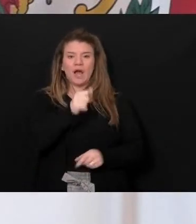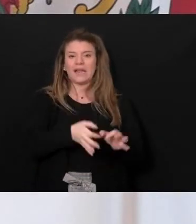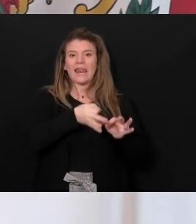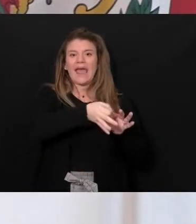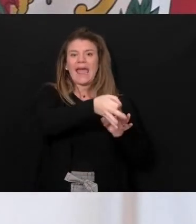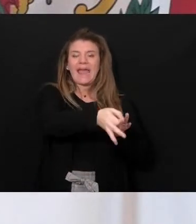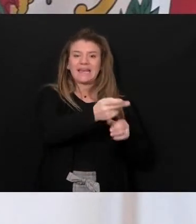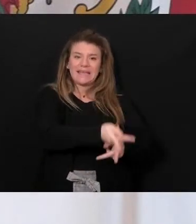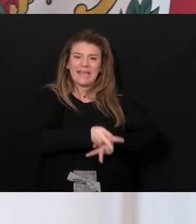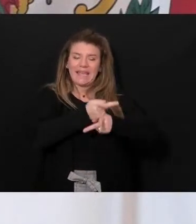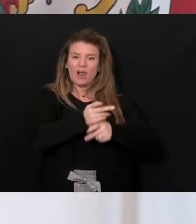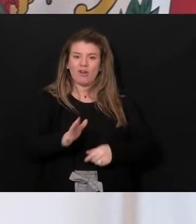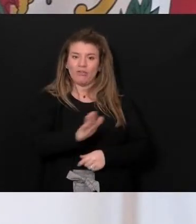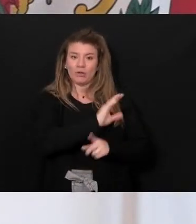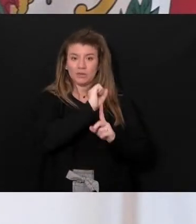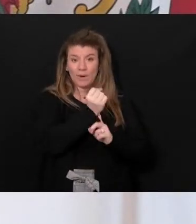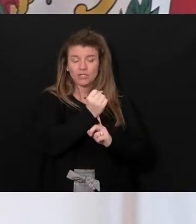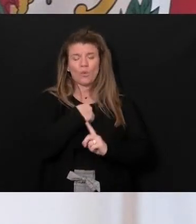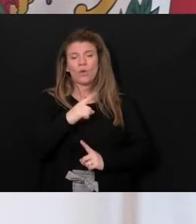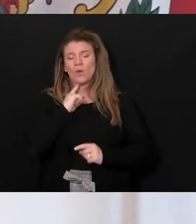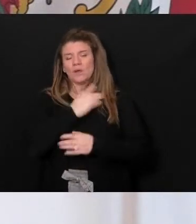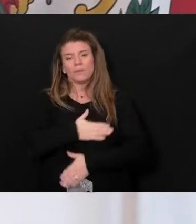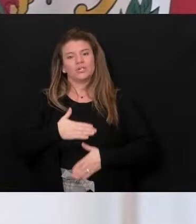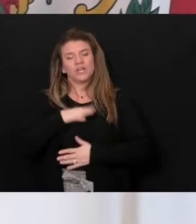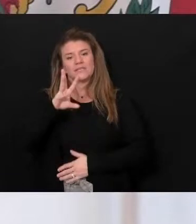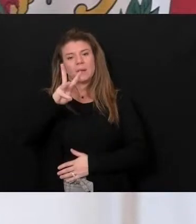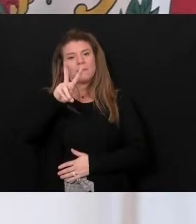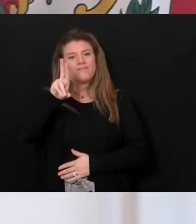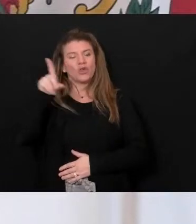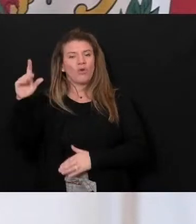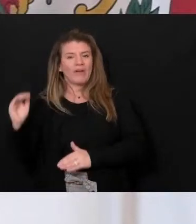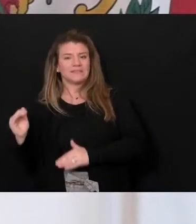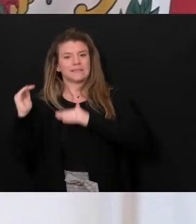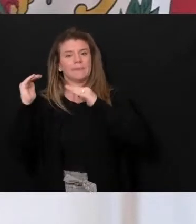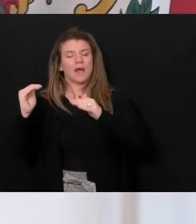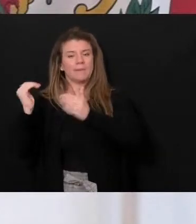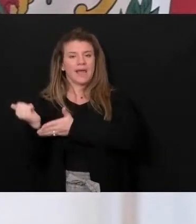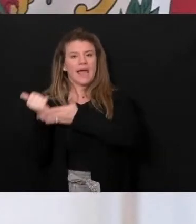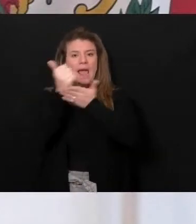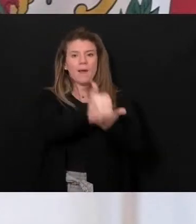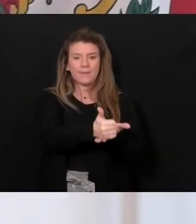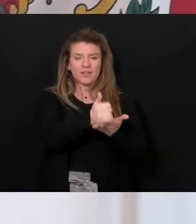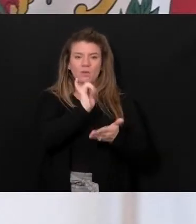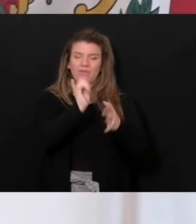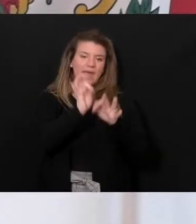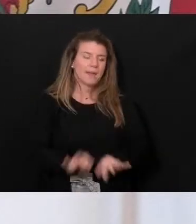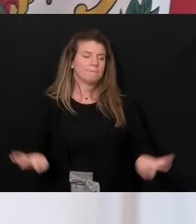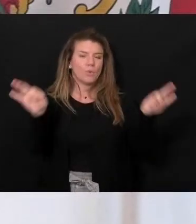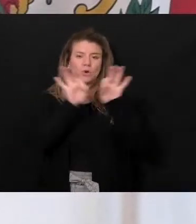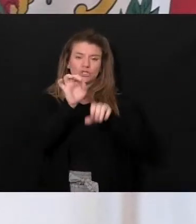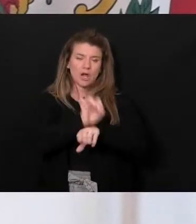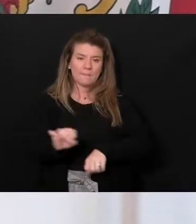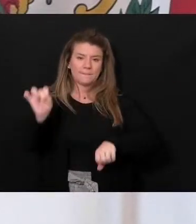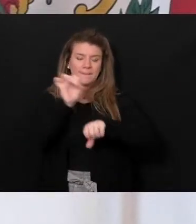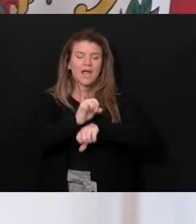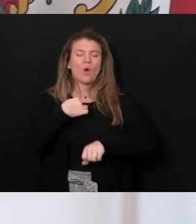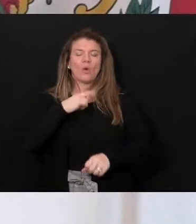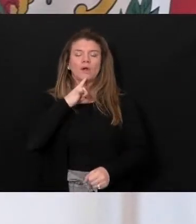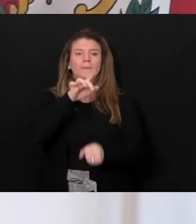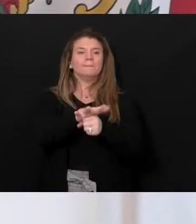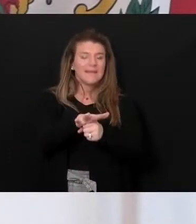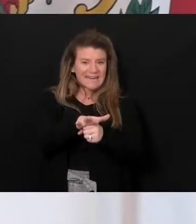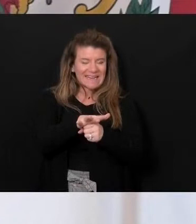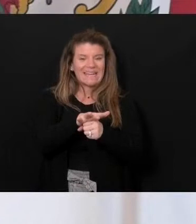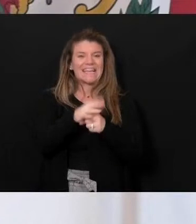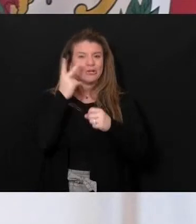delayed. We appreciate WVU Hospital for stepping up and helping us with this important task, and we're committed